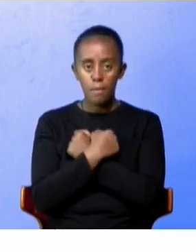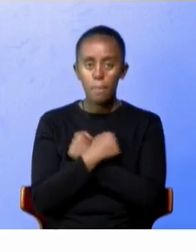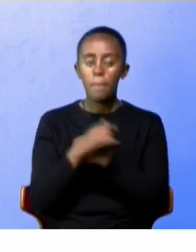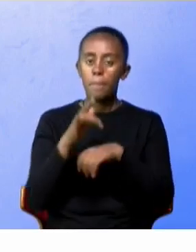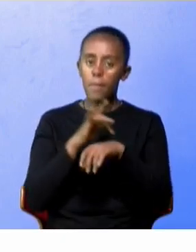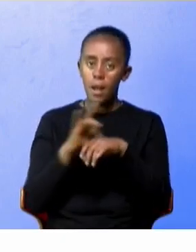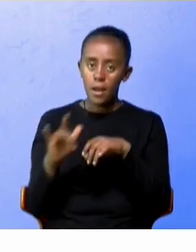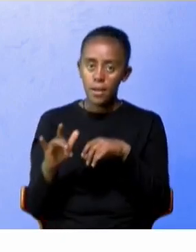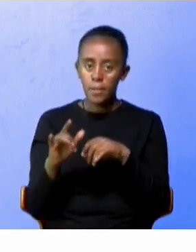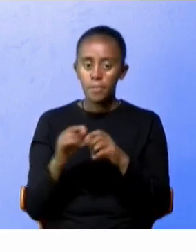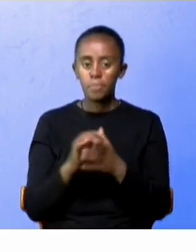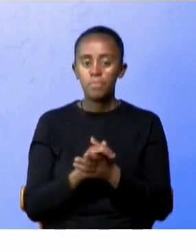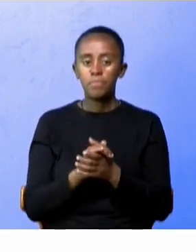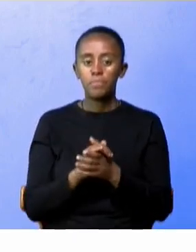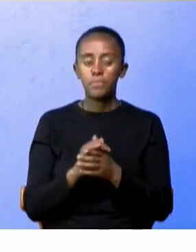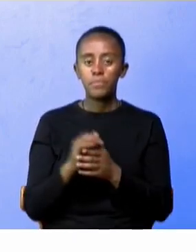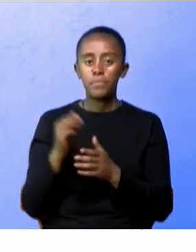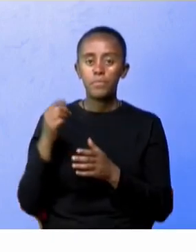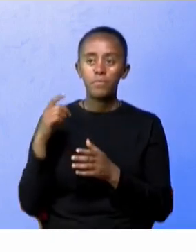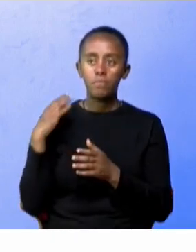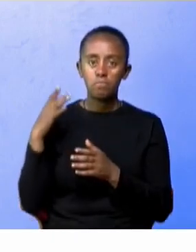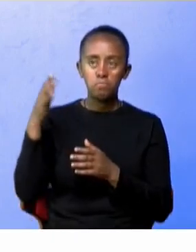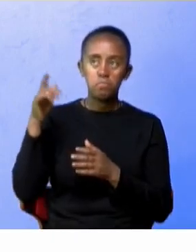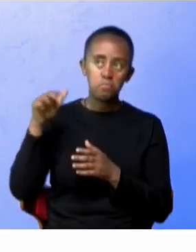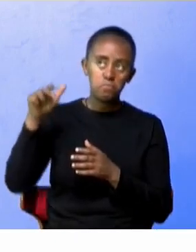blank hike.